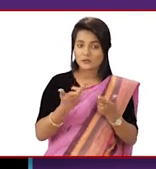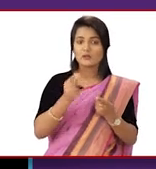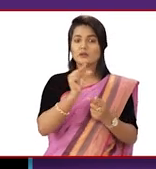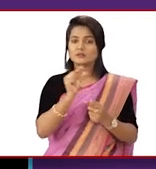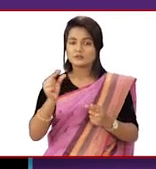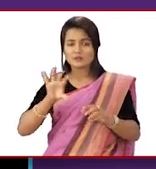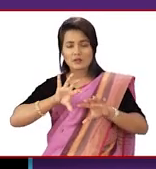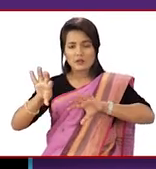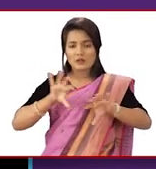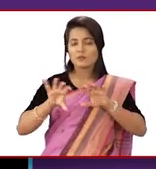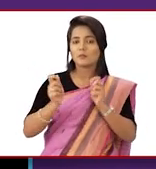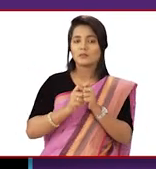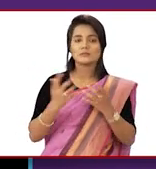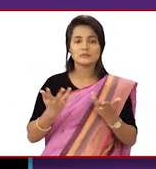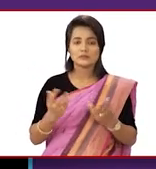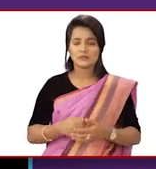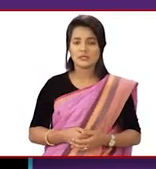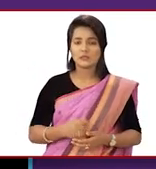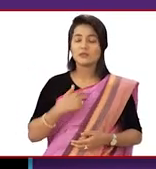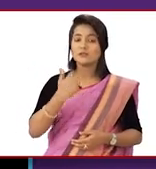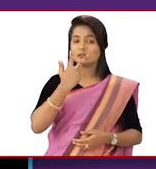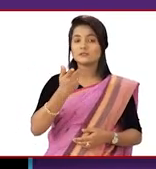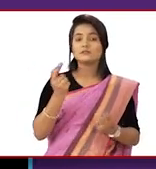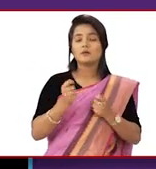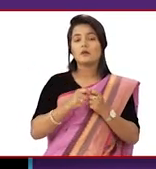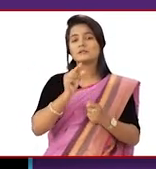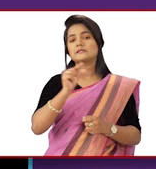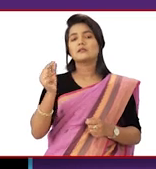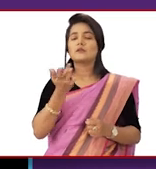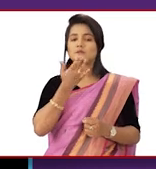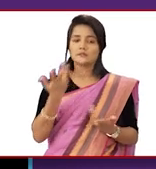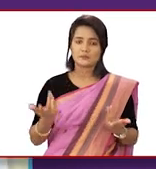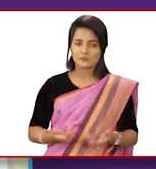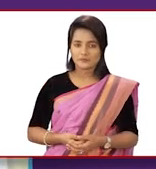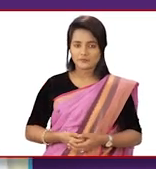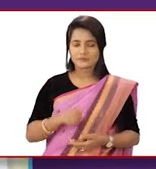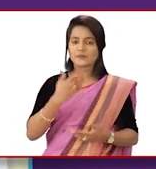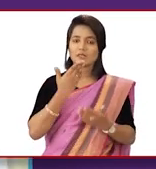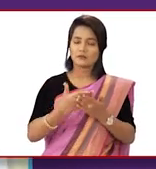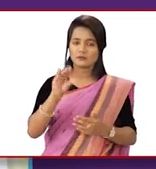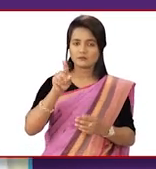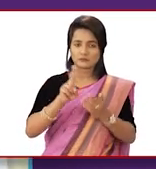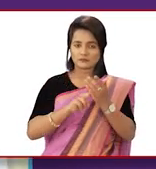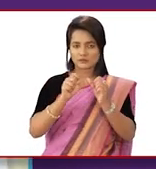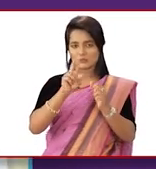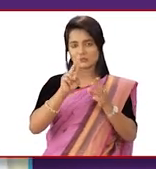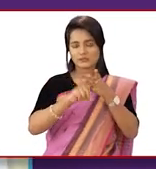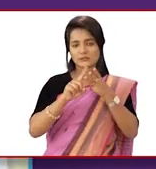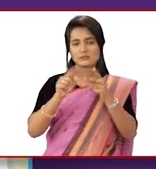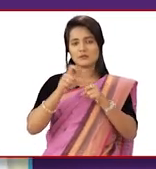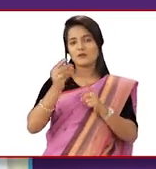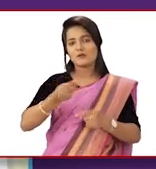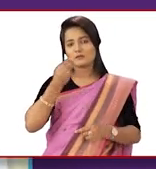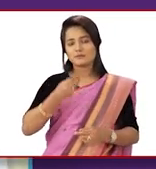Sometimes I do it, sometimes she does it. And when you look at it that way, it becomes very simple. Thank you so much, Naveed Bhai, for your enlightening